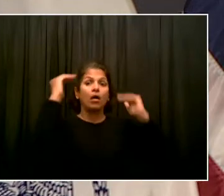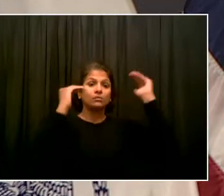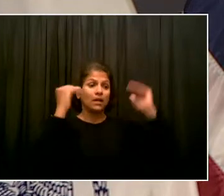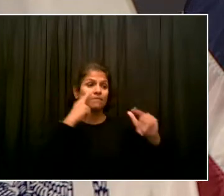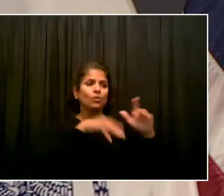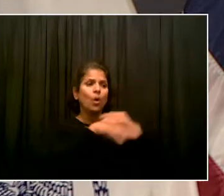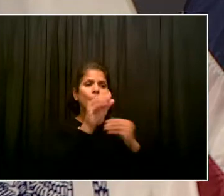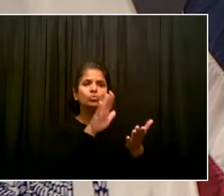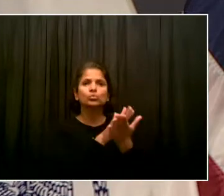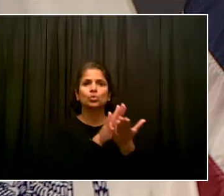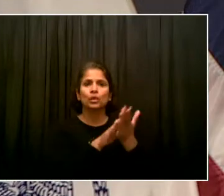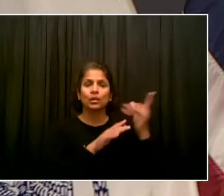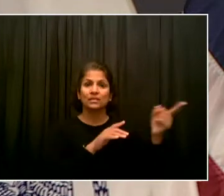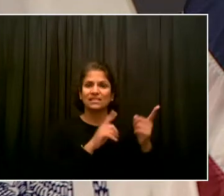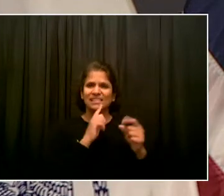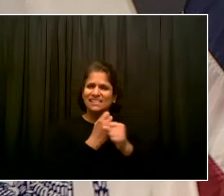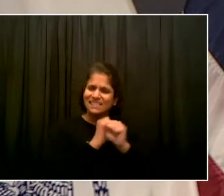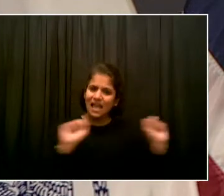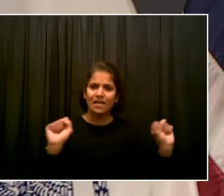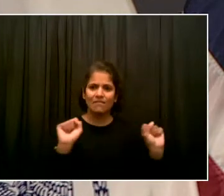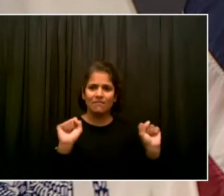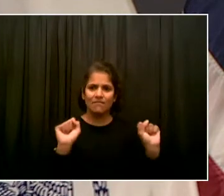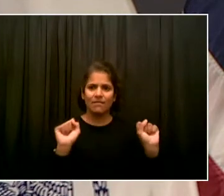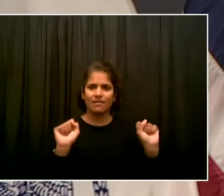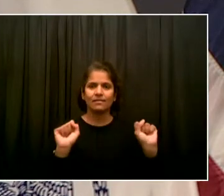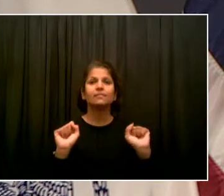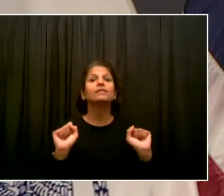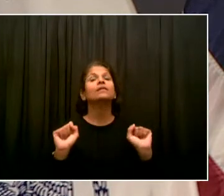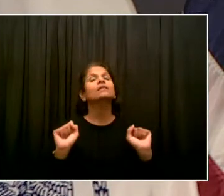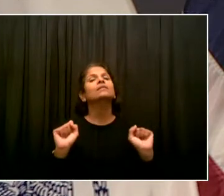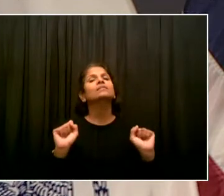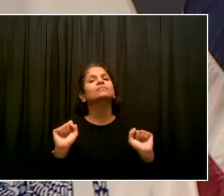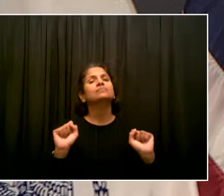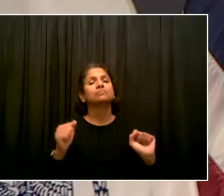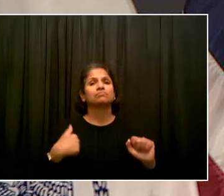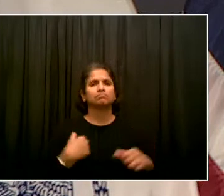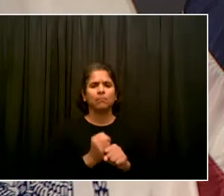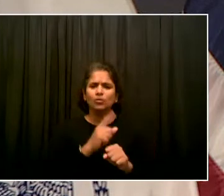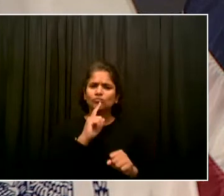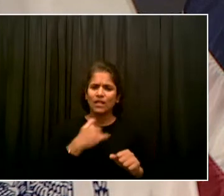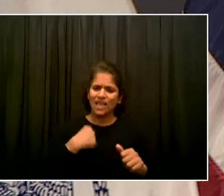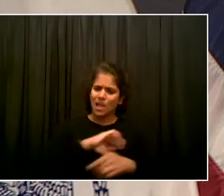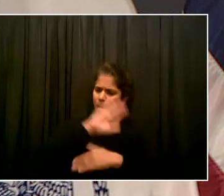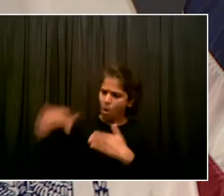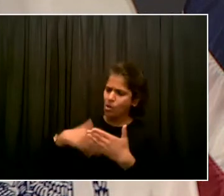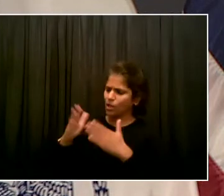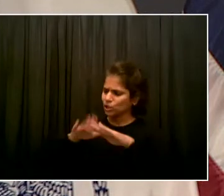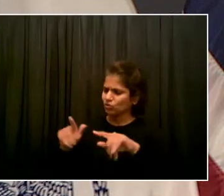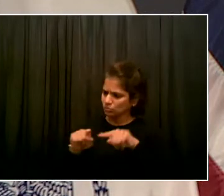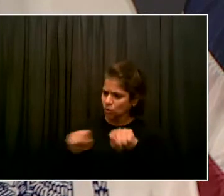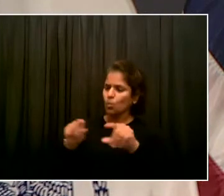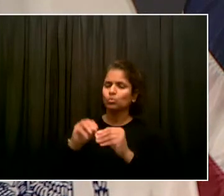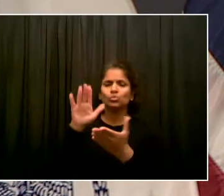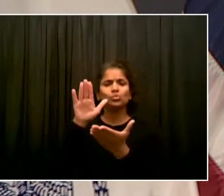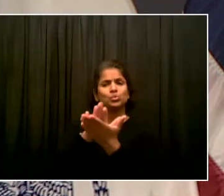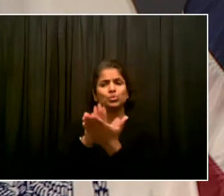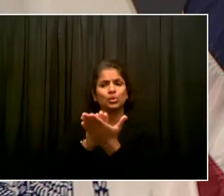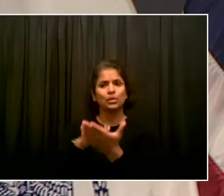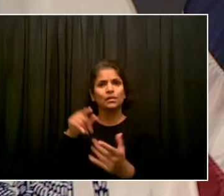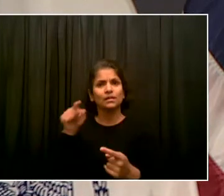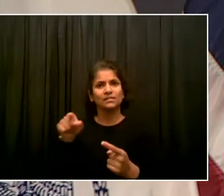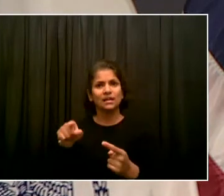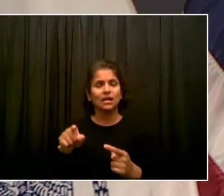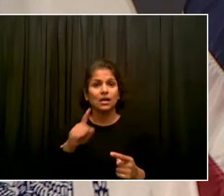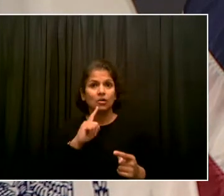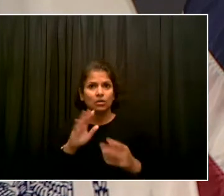kid in the classroom. The best way to do that now is the approach we're taking now. Again, as we see new information in the future, we'll